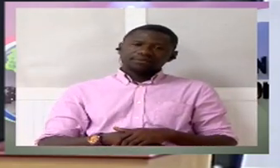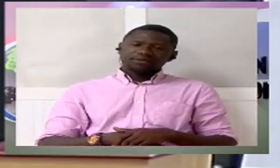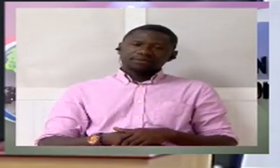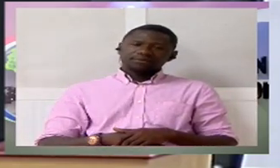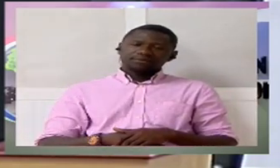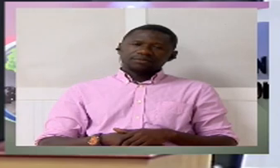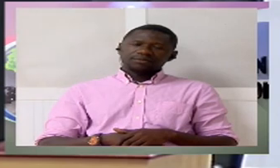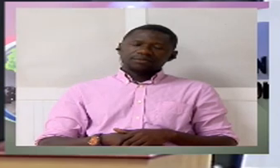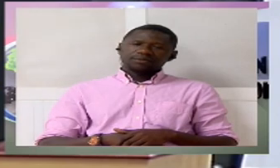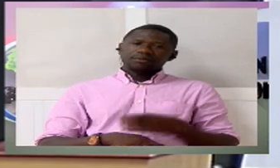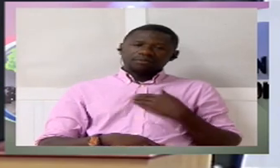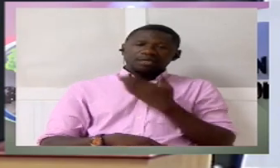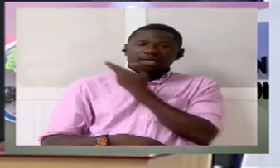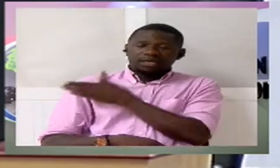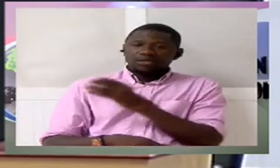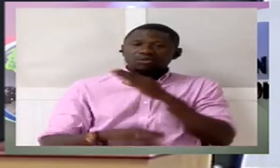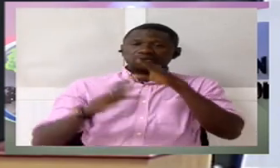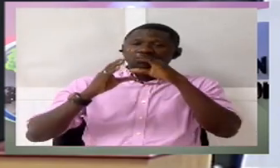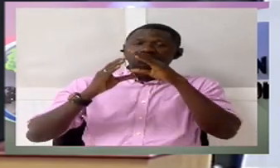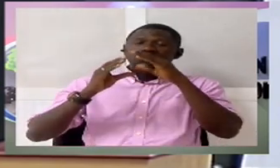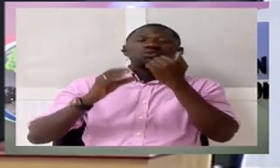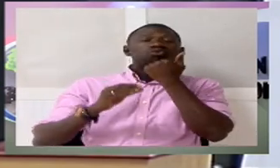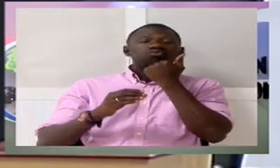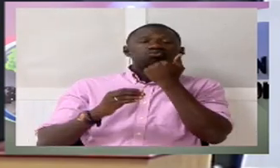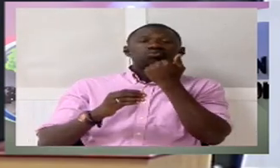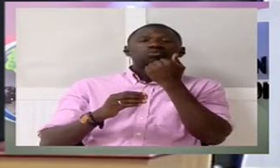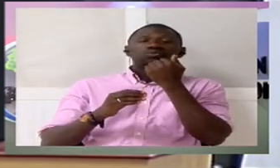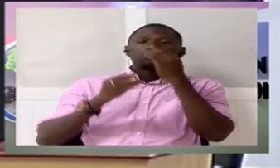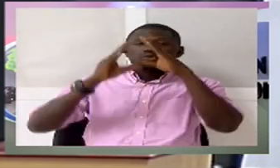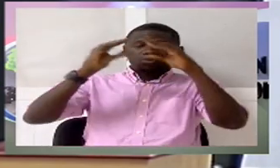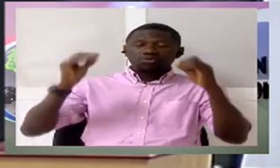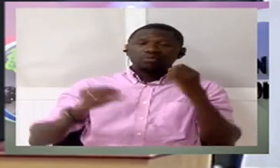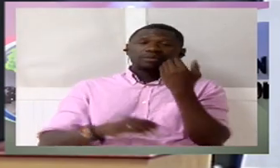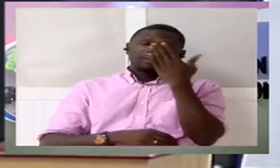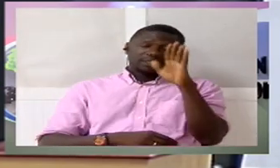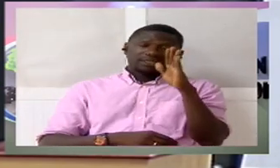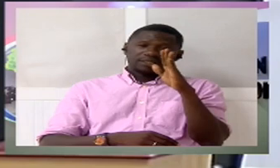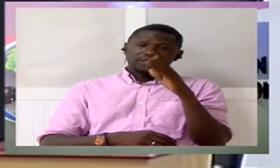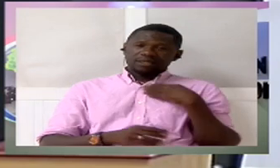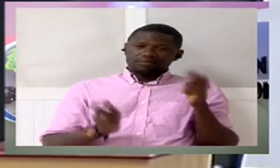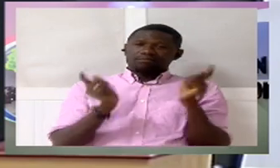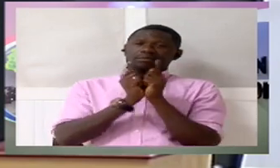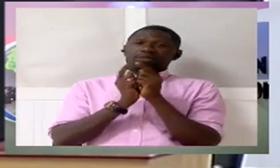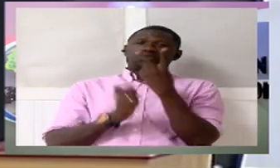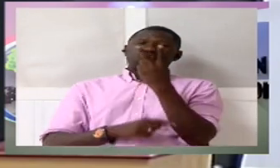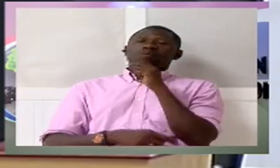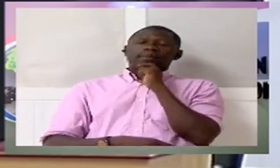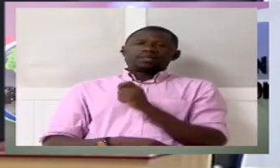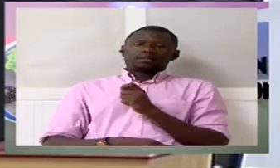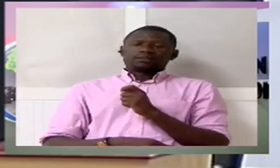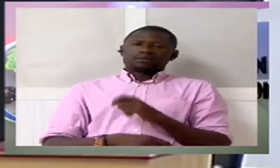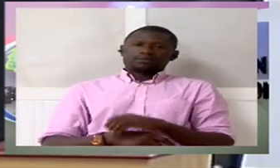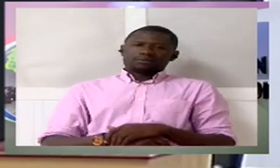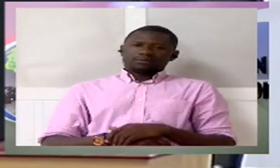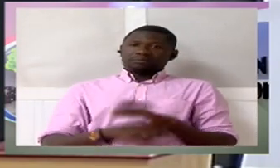kono. I left room 10 on my way to the kitchen. Ninke fula bend. I met with two gentlemen. Barinte melo. But